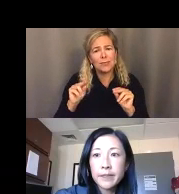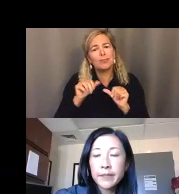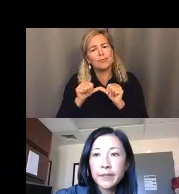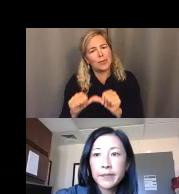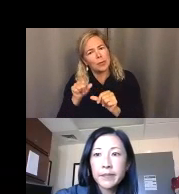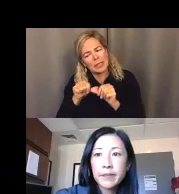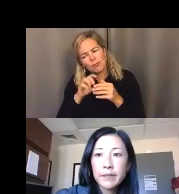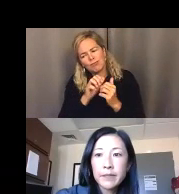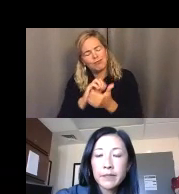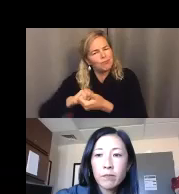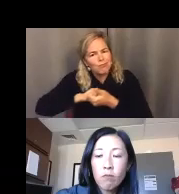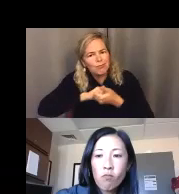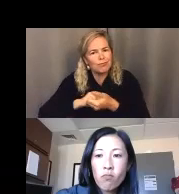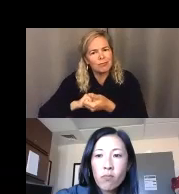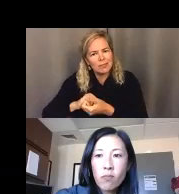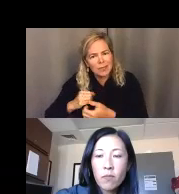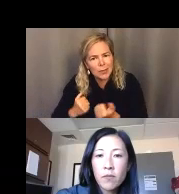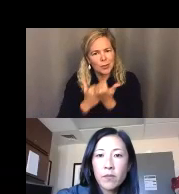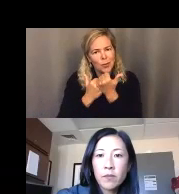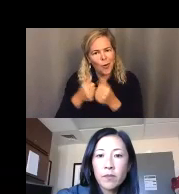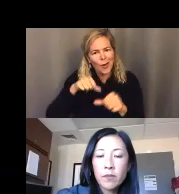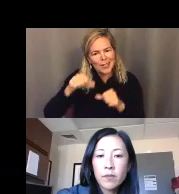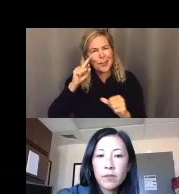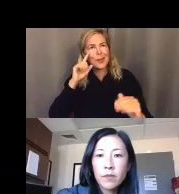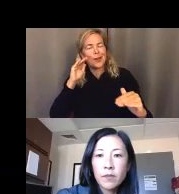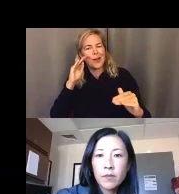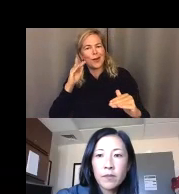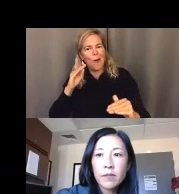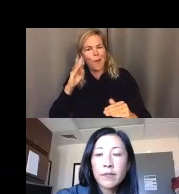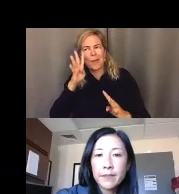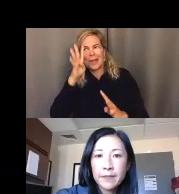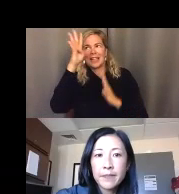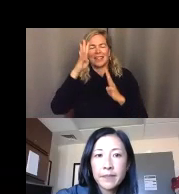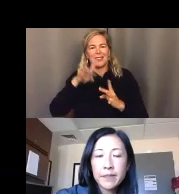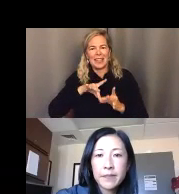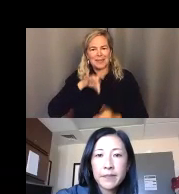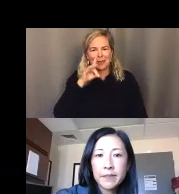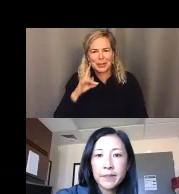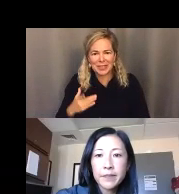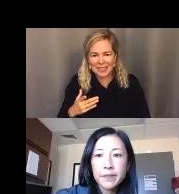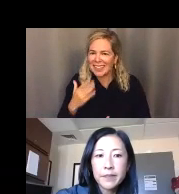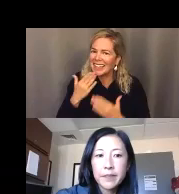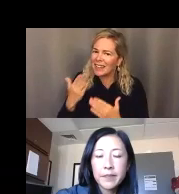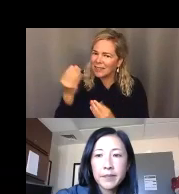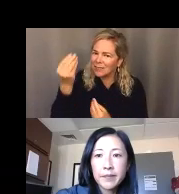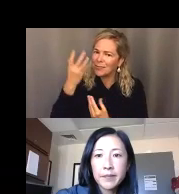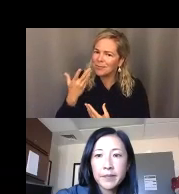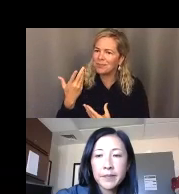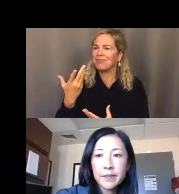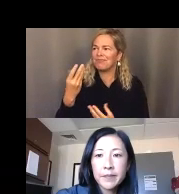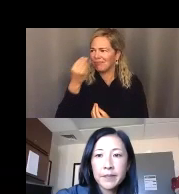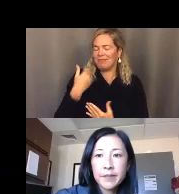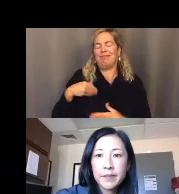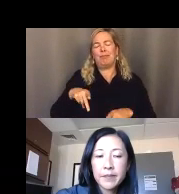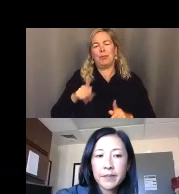and have hope and an innovative spirit. Thanks for letting us share the results of our task force work, and thanks